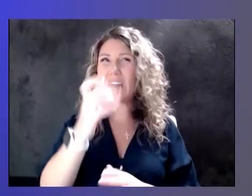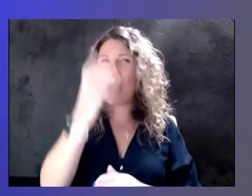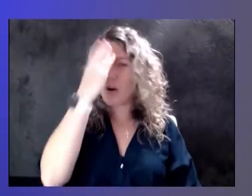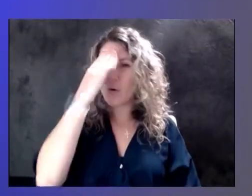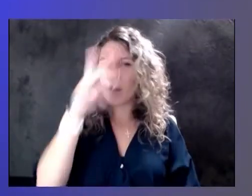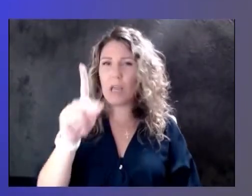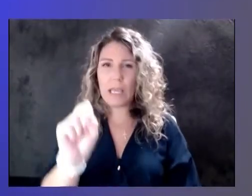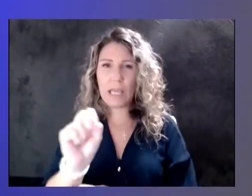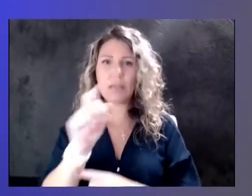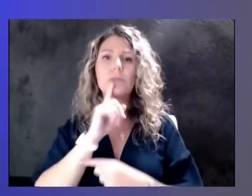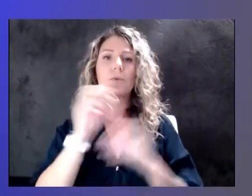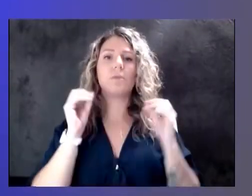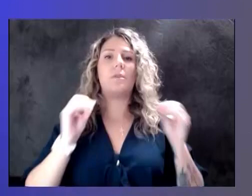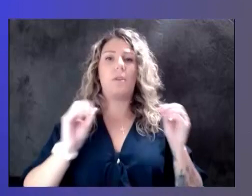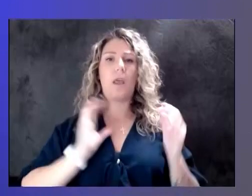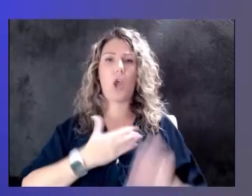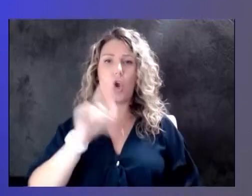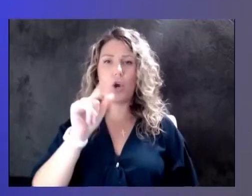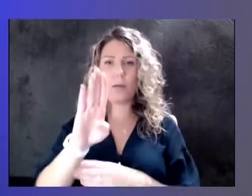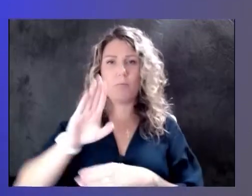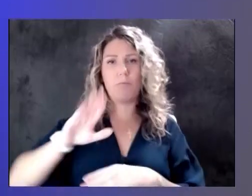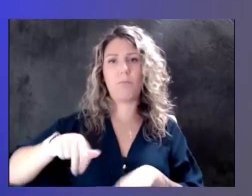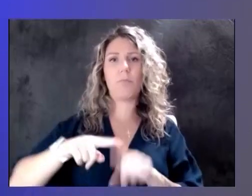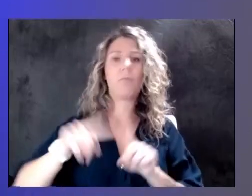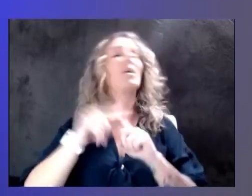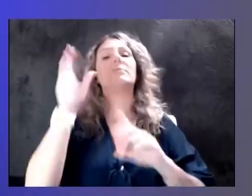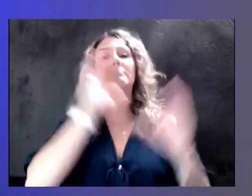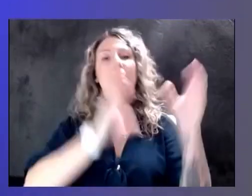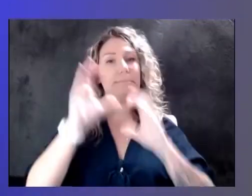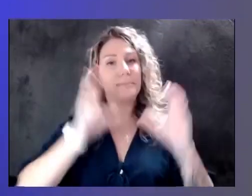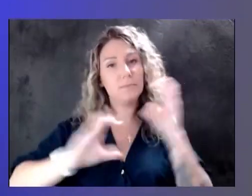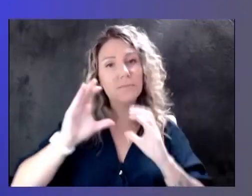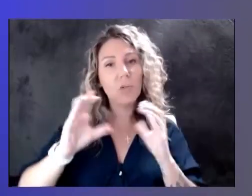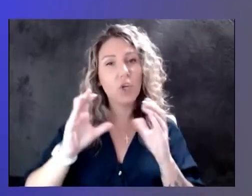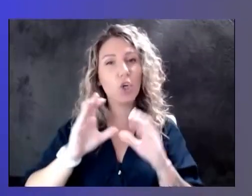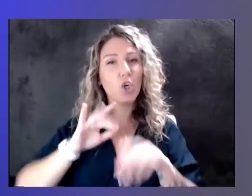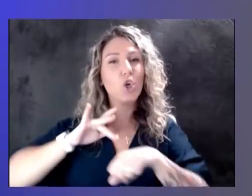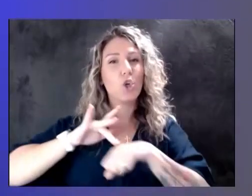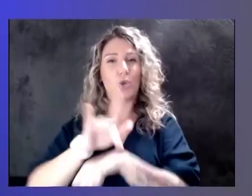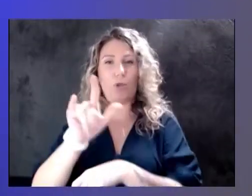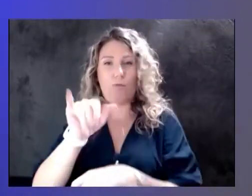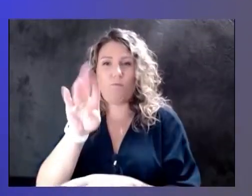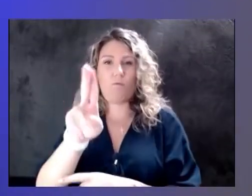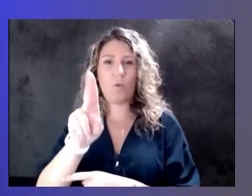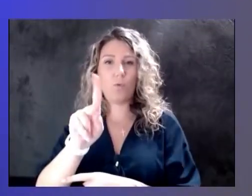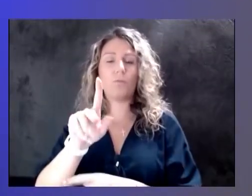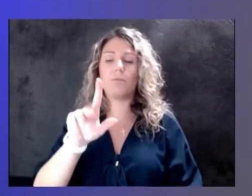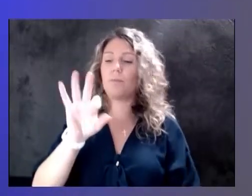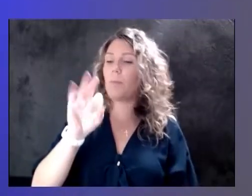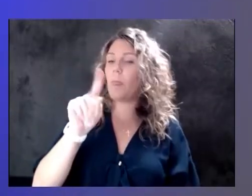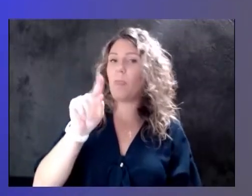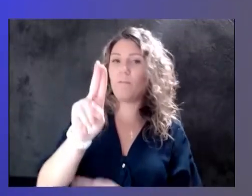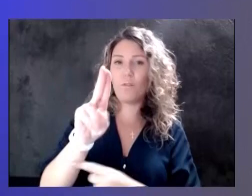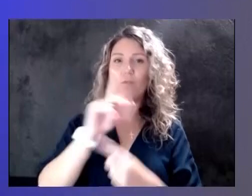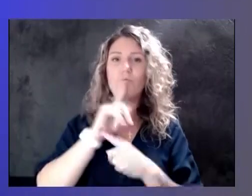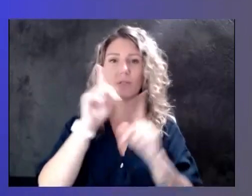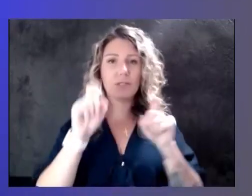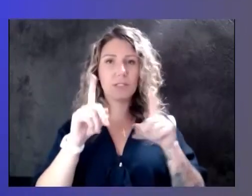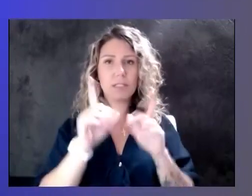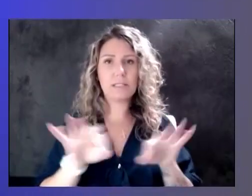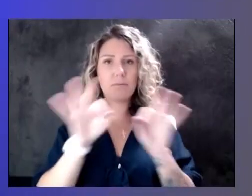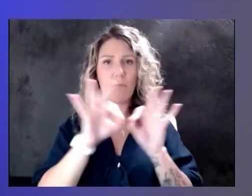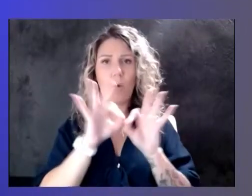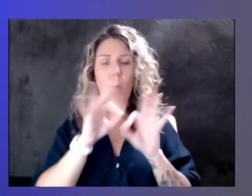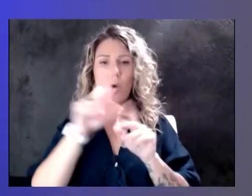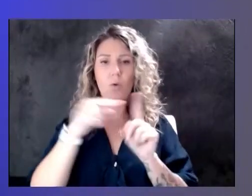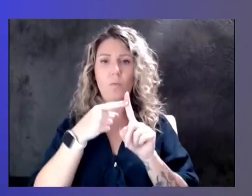for sure yet. But we're on the lookout for that too. And so I think that testing is important in just getting an idea of when these viruses are